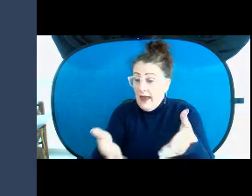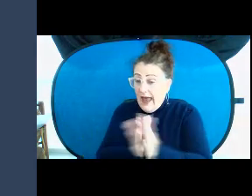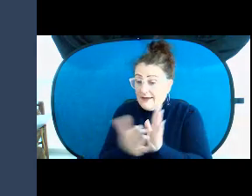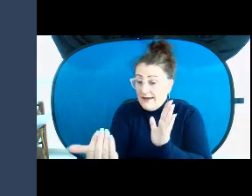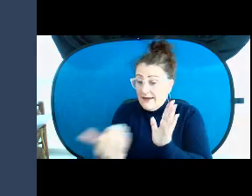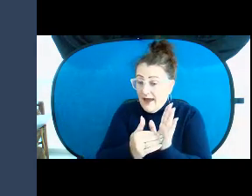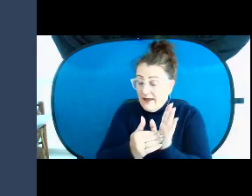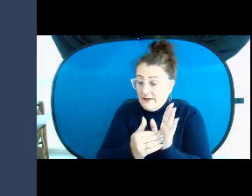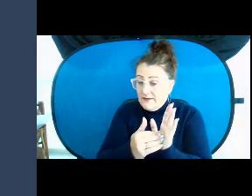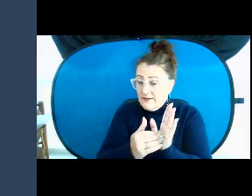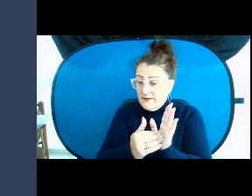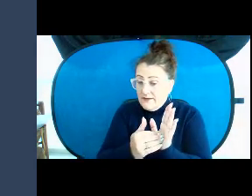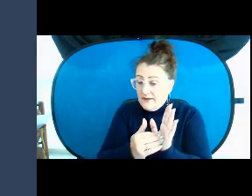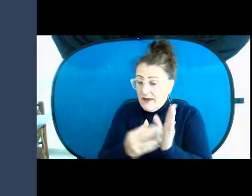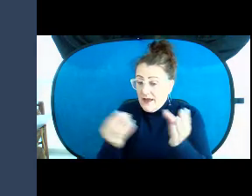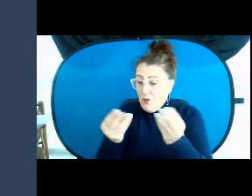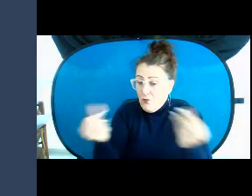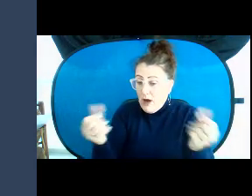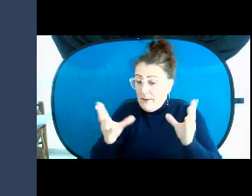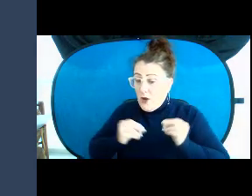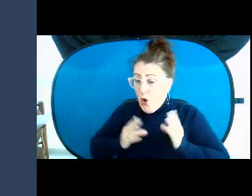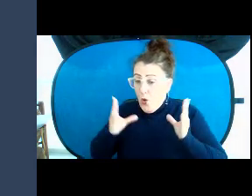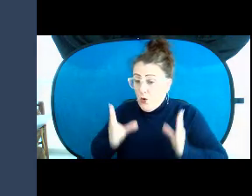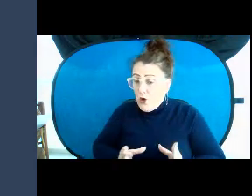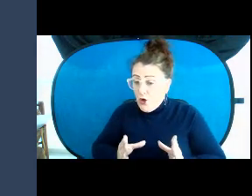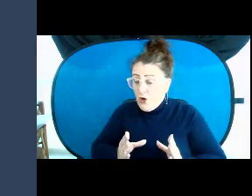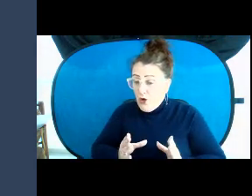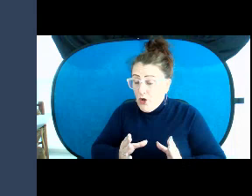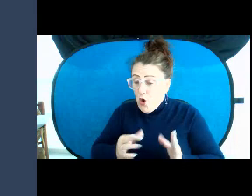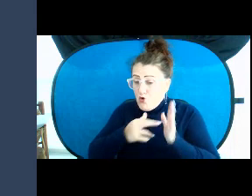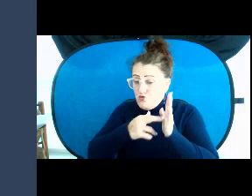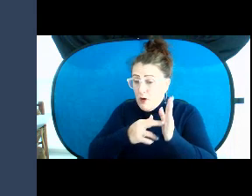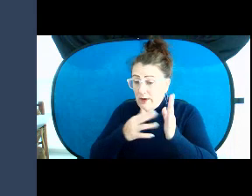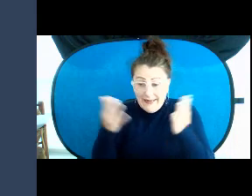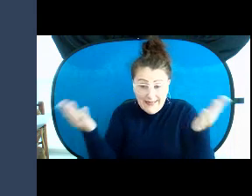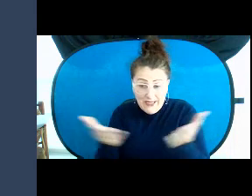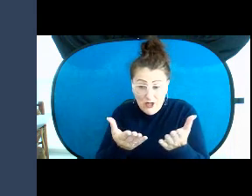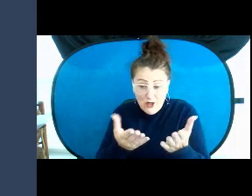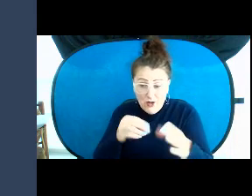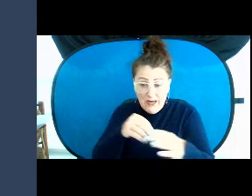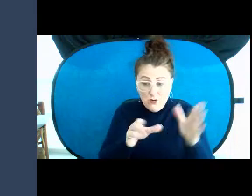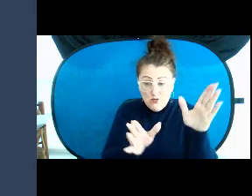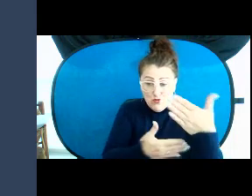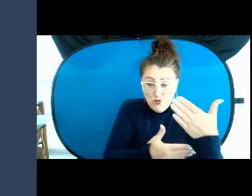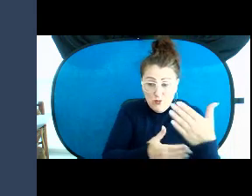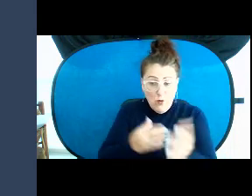if the property owner or the representatives are in the room or virtual.